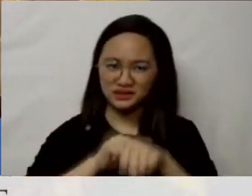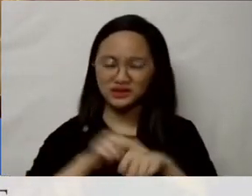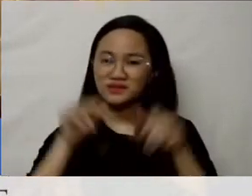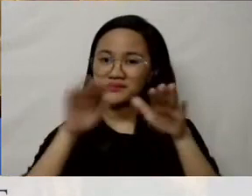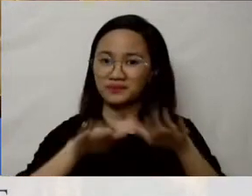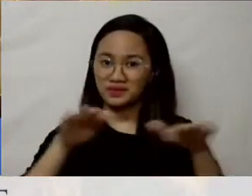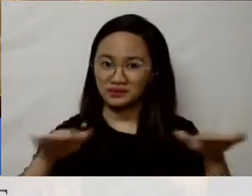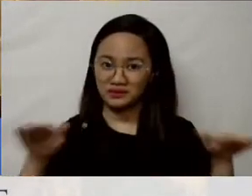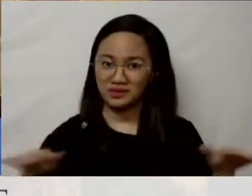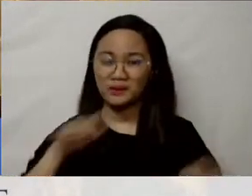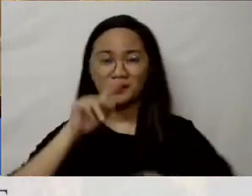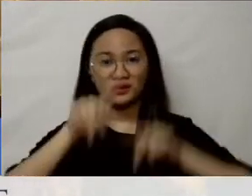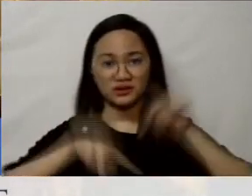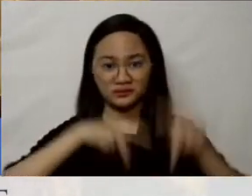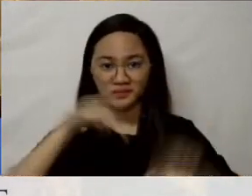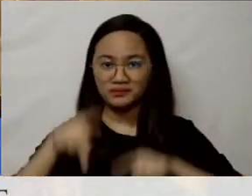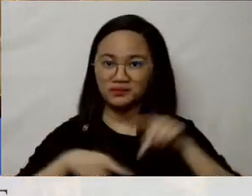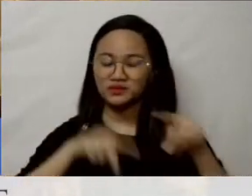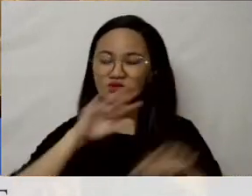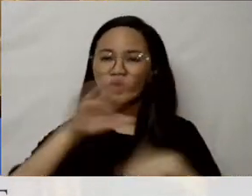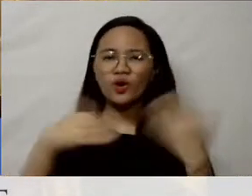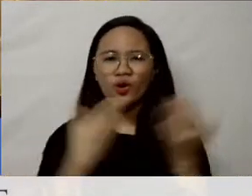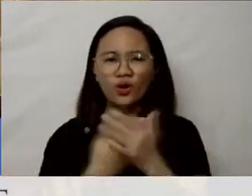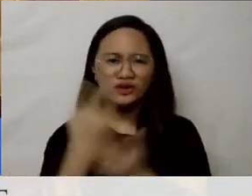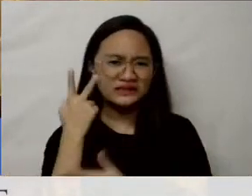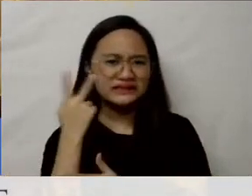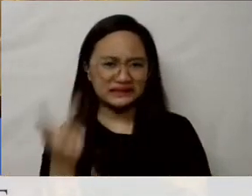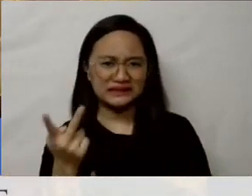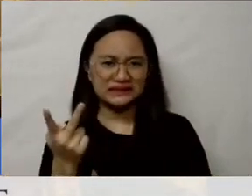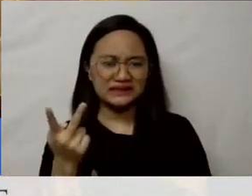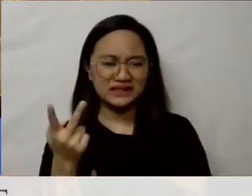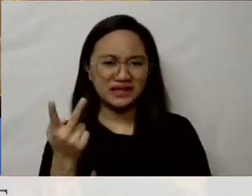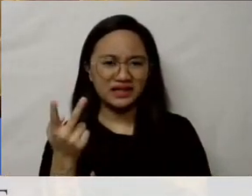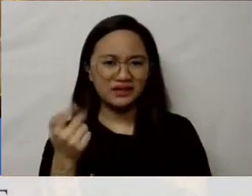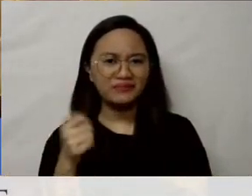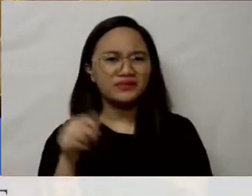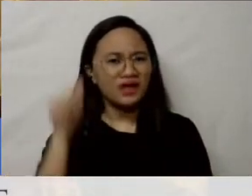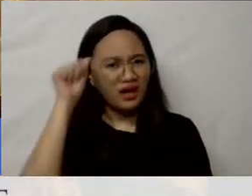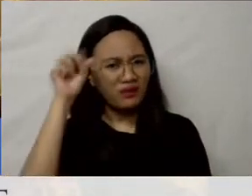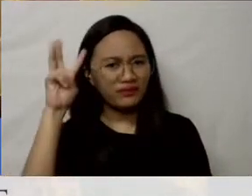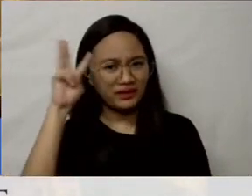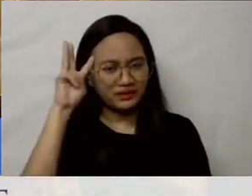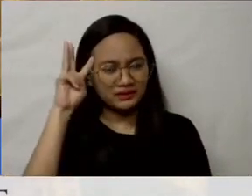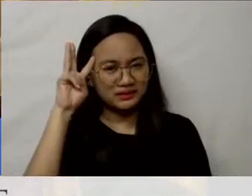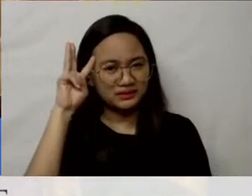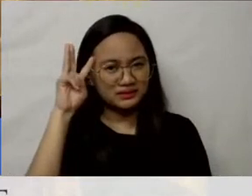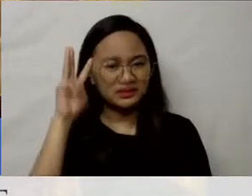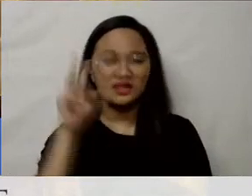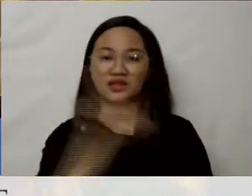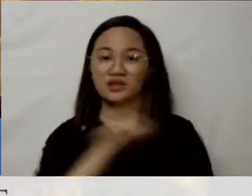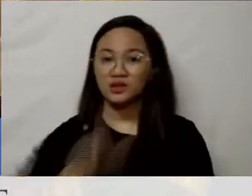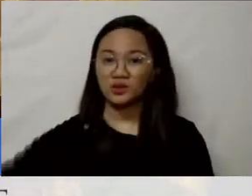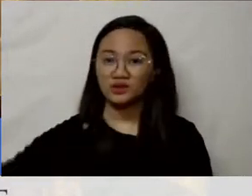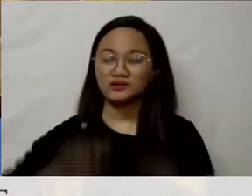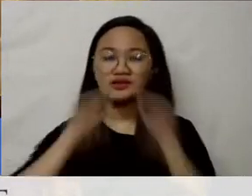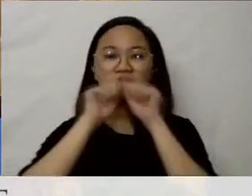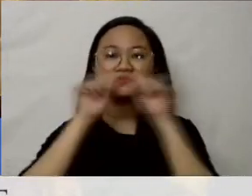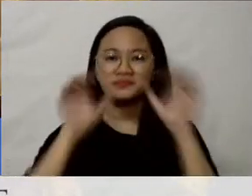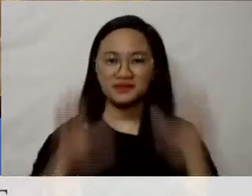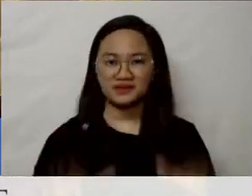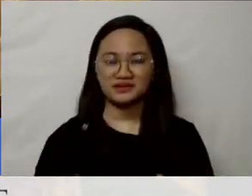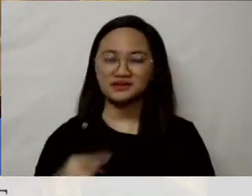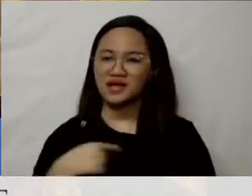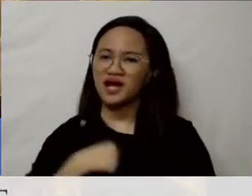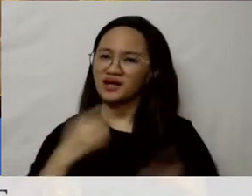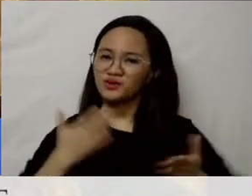peoples. All who see them shall acknowledge them as a race the Lord has blessed. I rejoice heartily